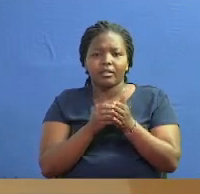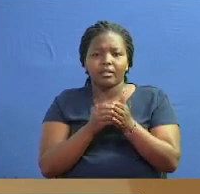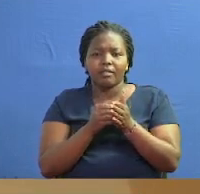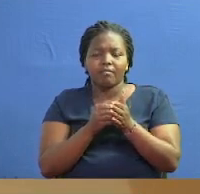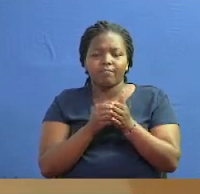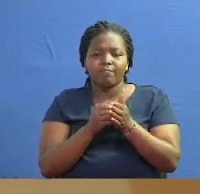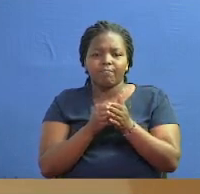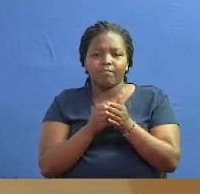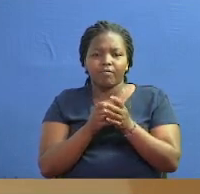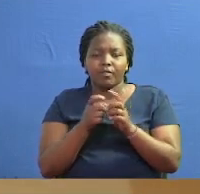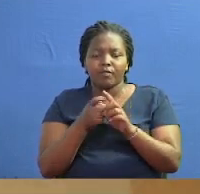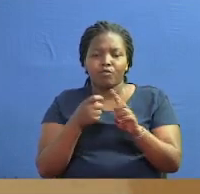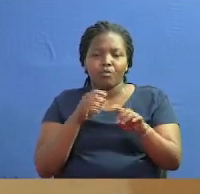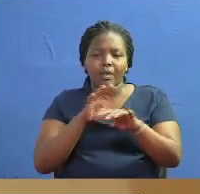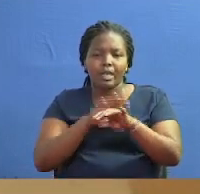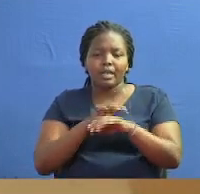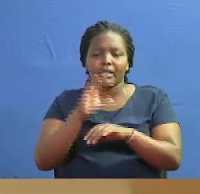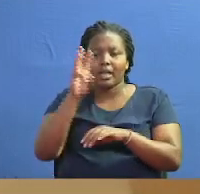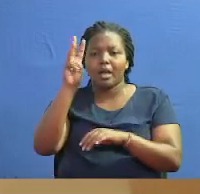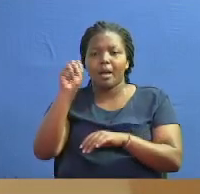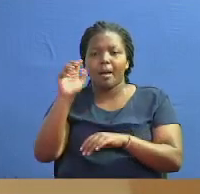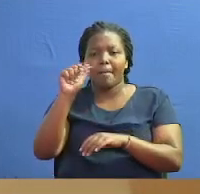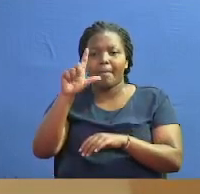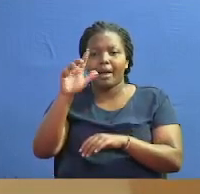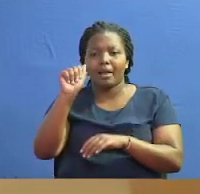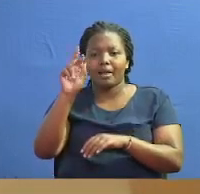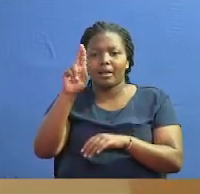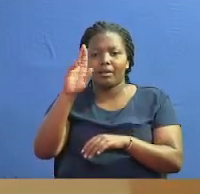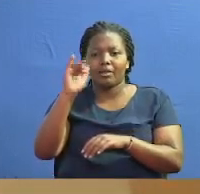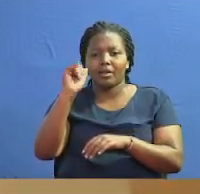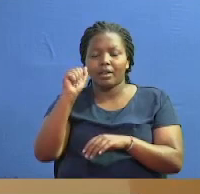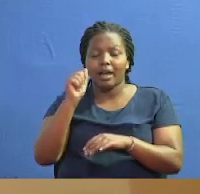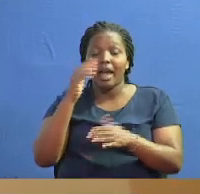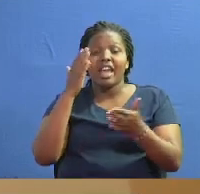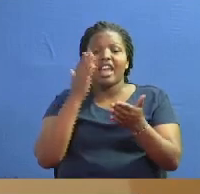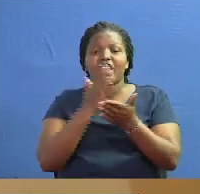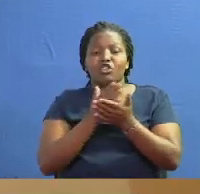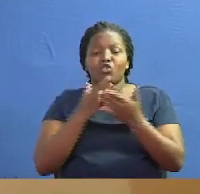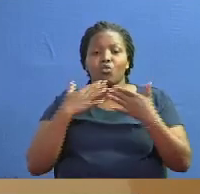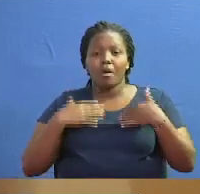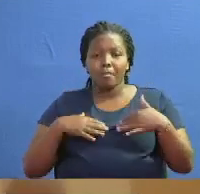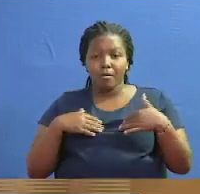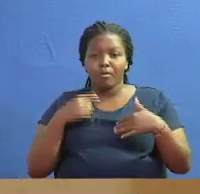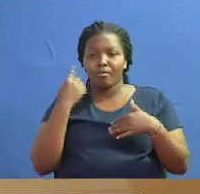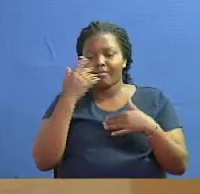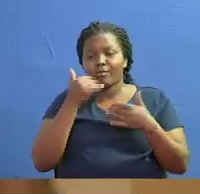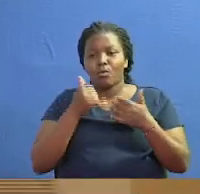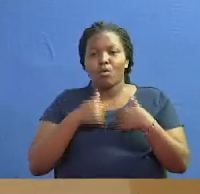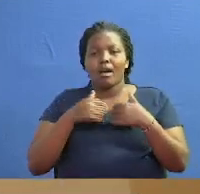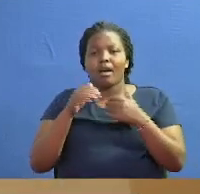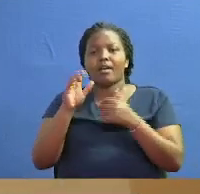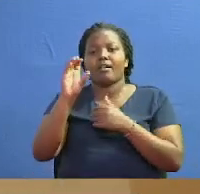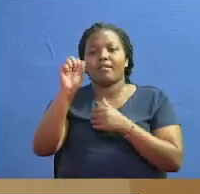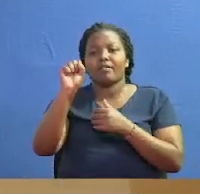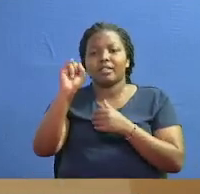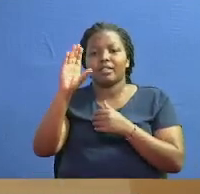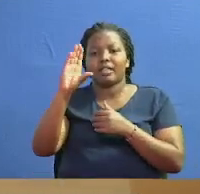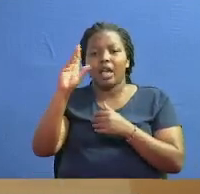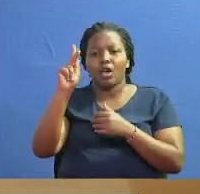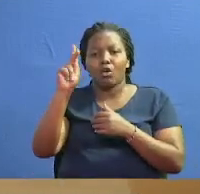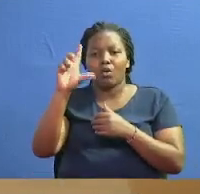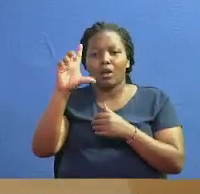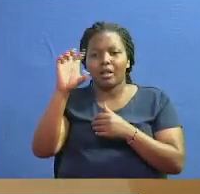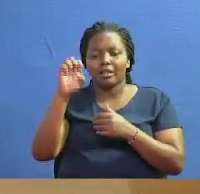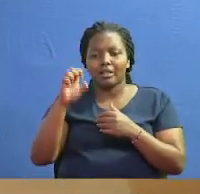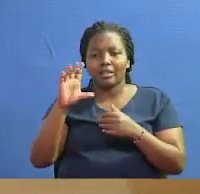infection of malaria. Yeah, and that's why we ensure that people who have a sickle cell disease are supposed to be on some medicine that